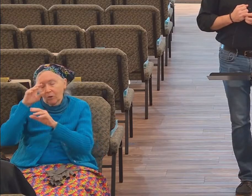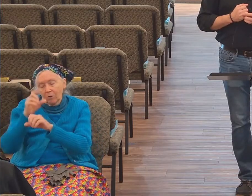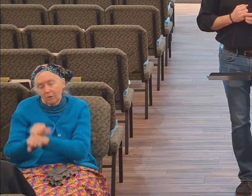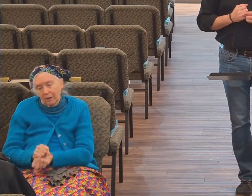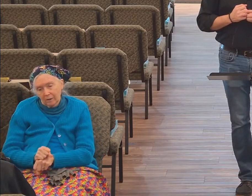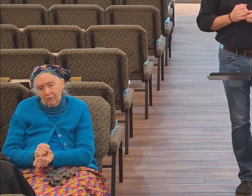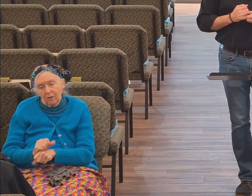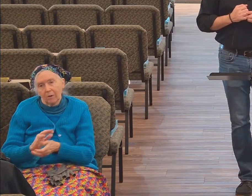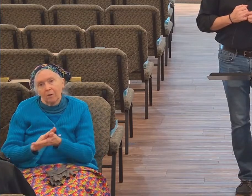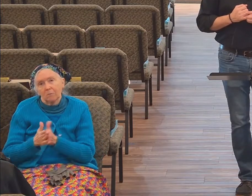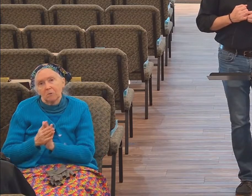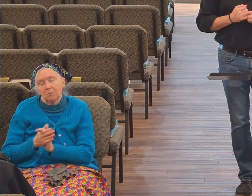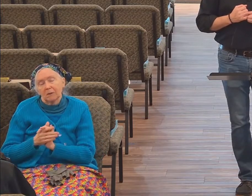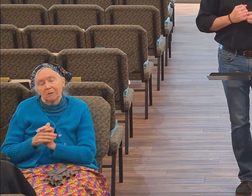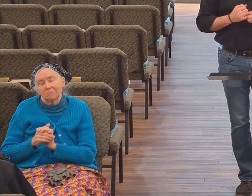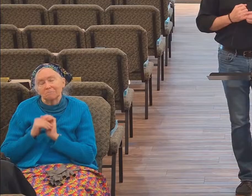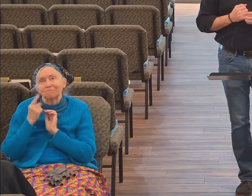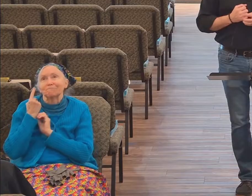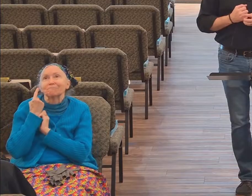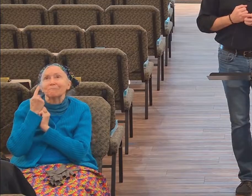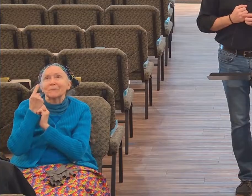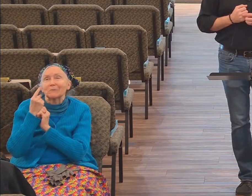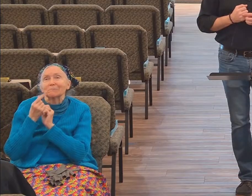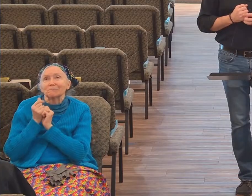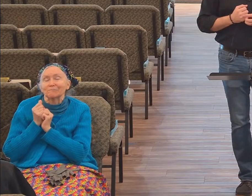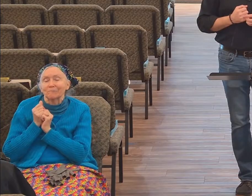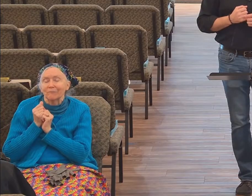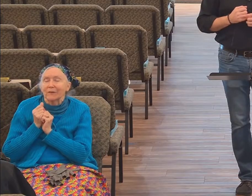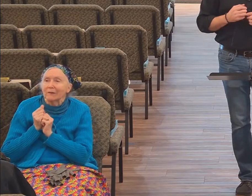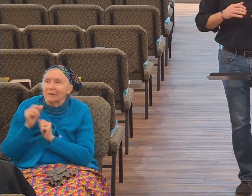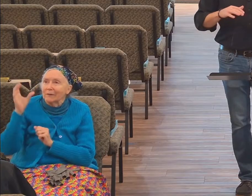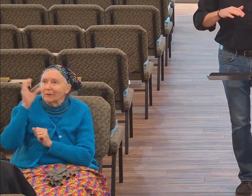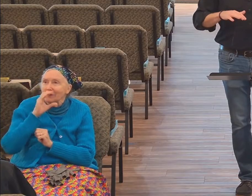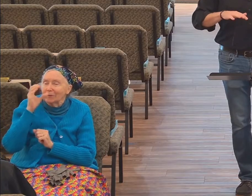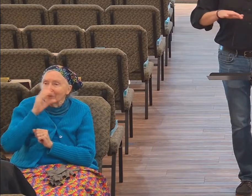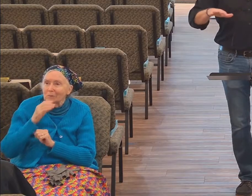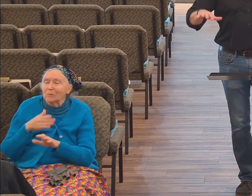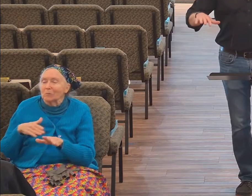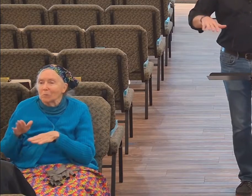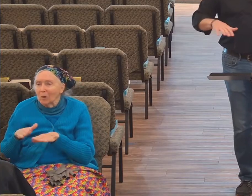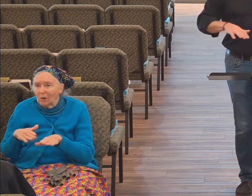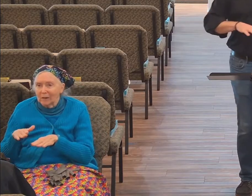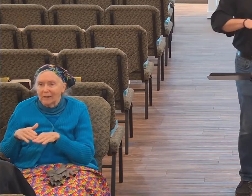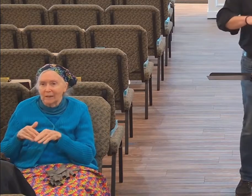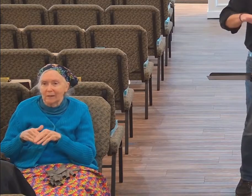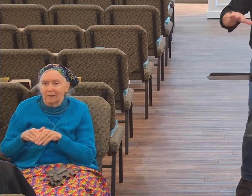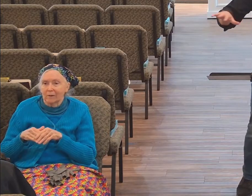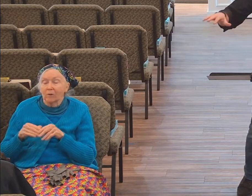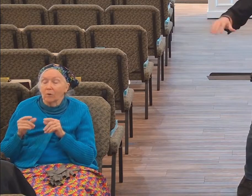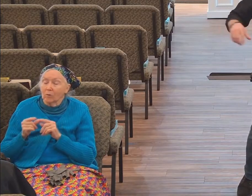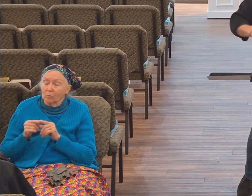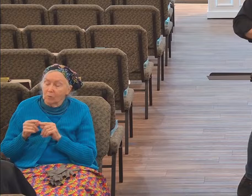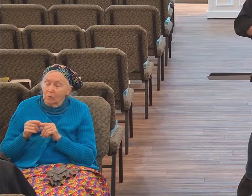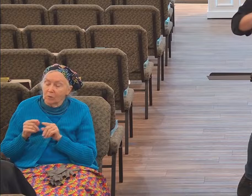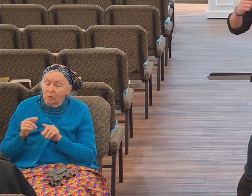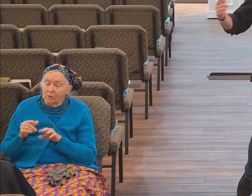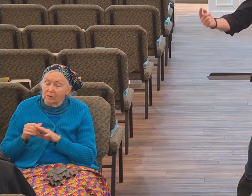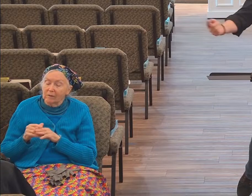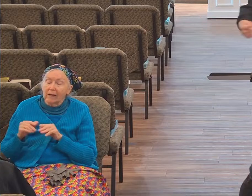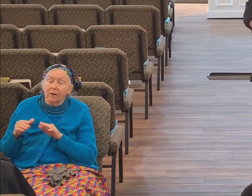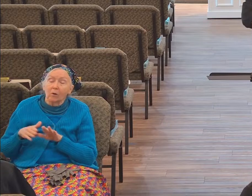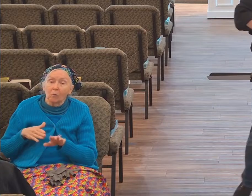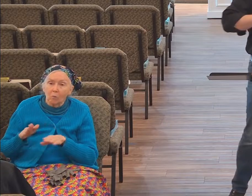become one with it. You're exploring it. You're searching. You're walking. The word literally has to do with walking around and